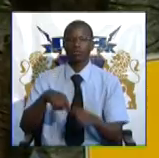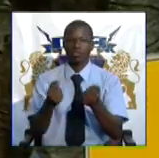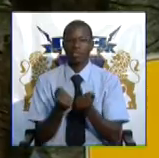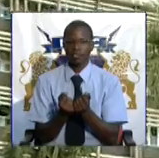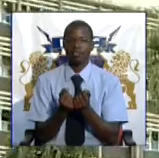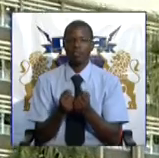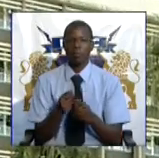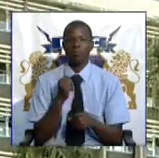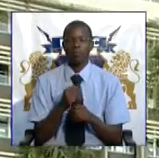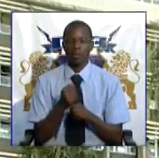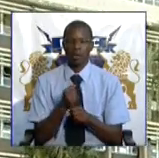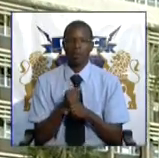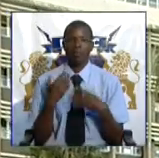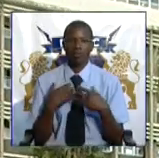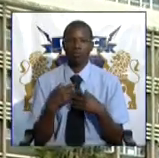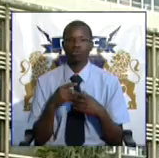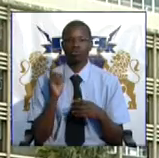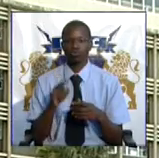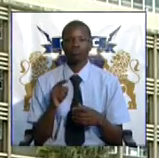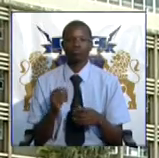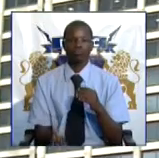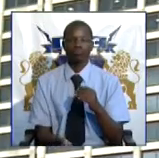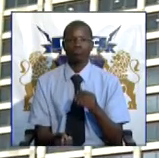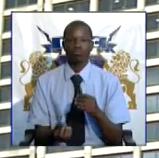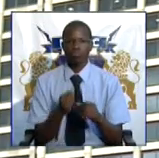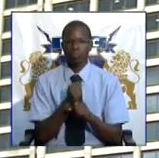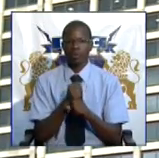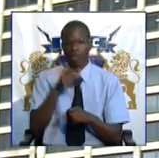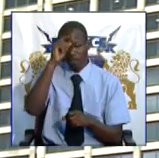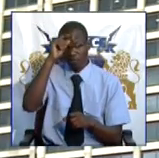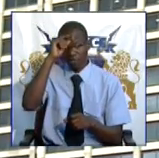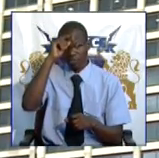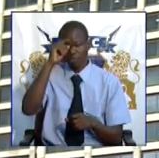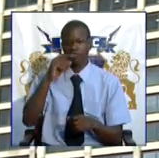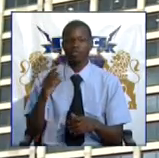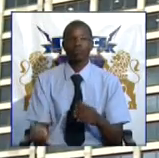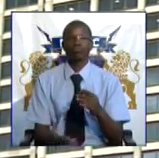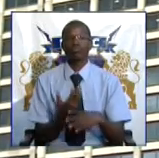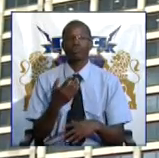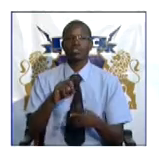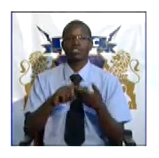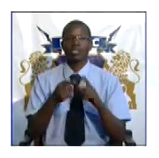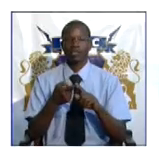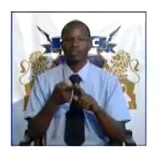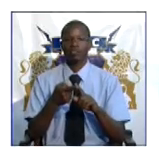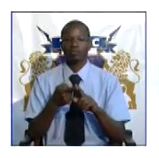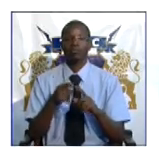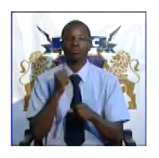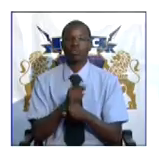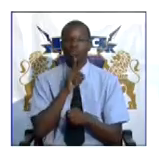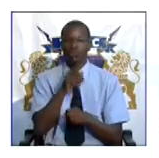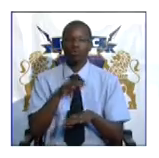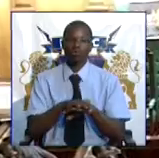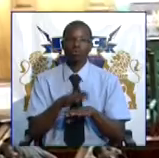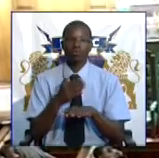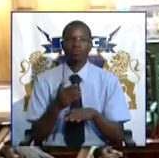of integrity in the public service are in place. As a result, governments the world over